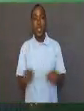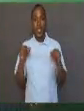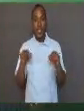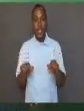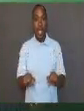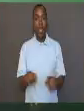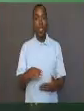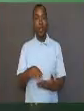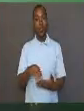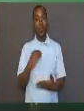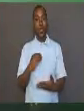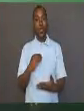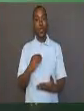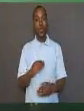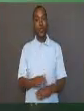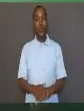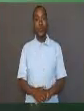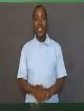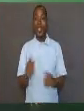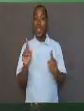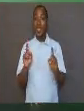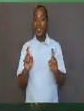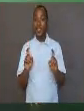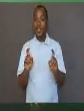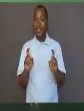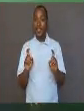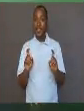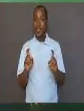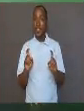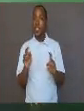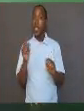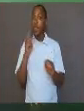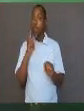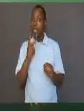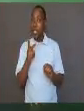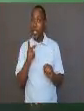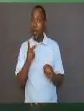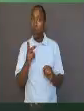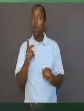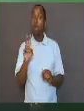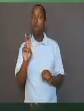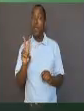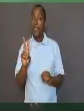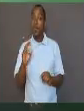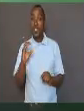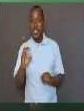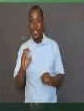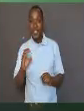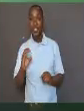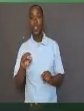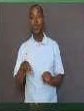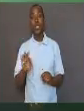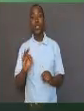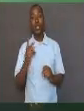Today, we will learn about a test that indicates the presence of vitamin